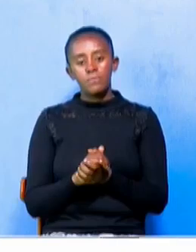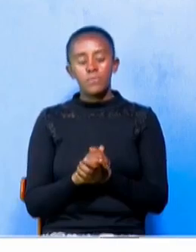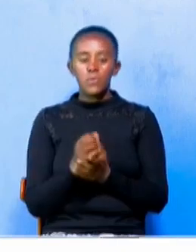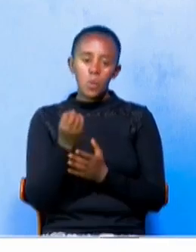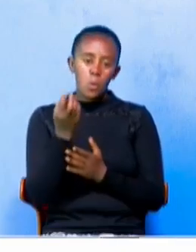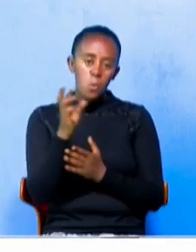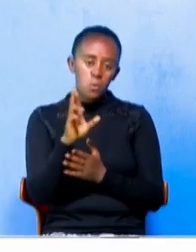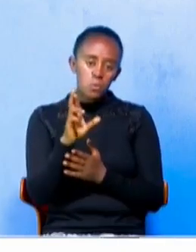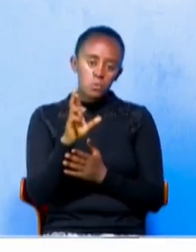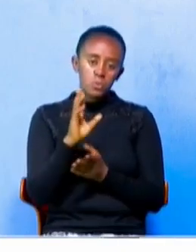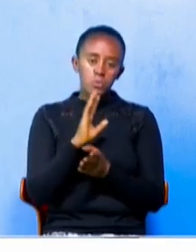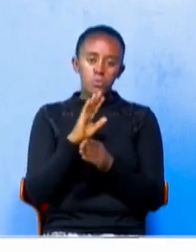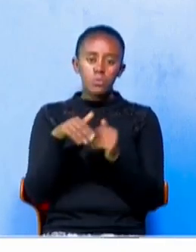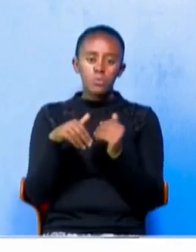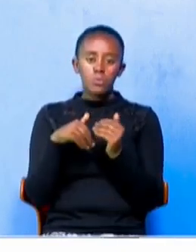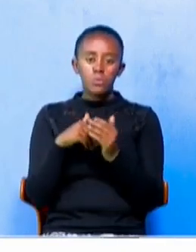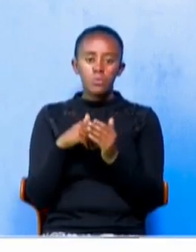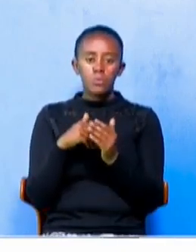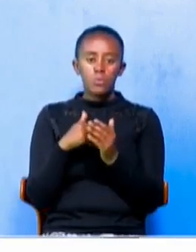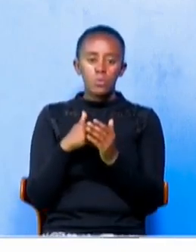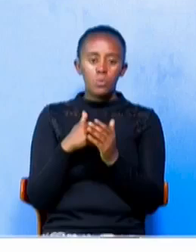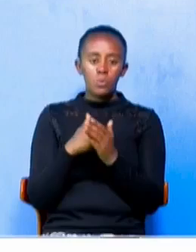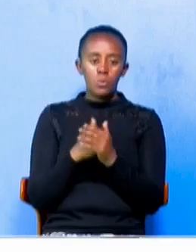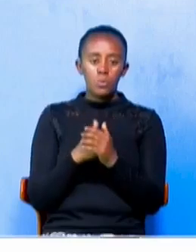are all